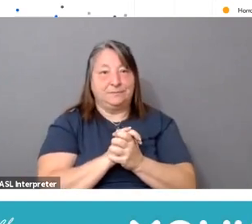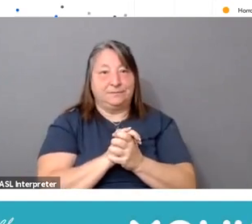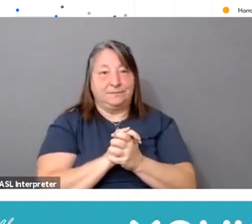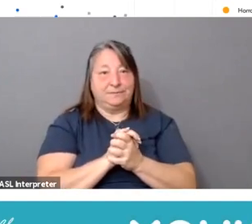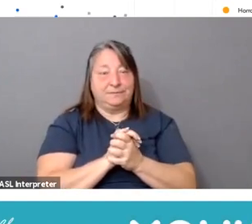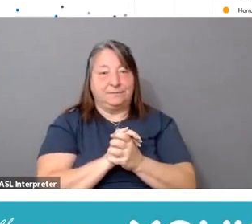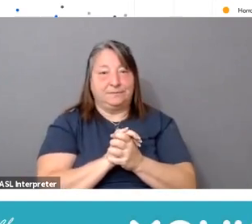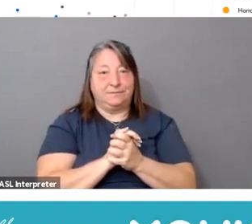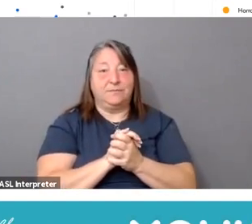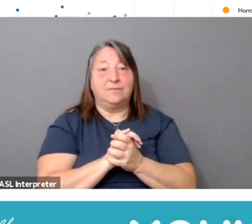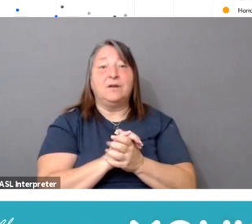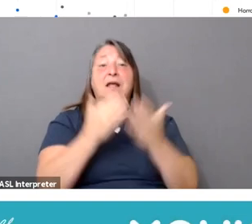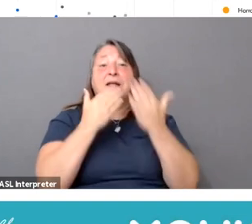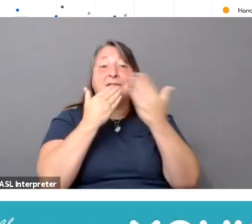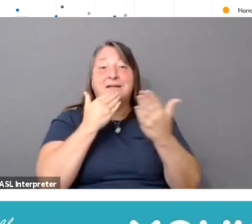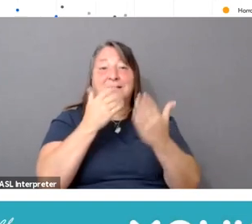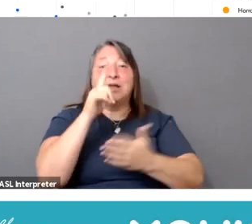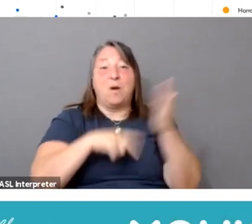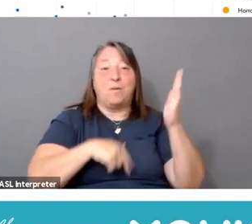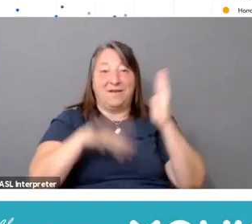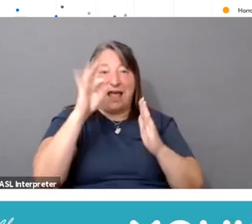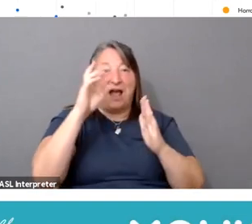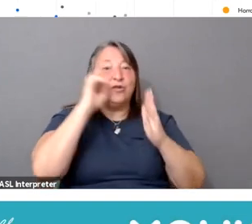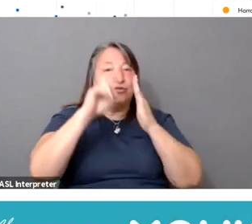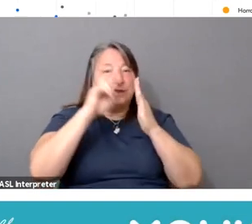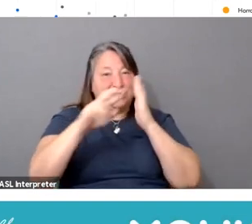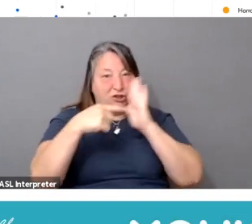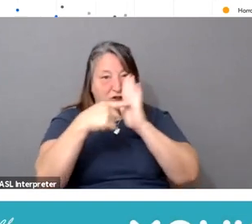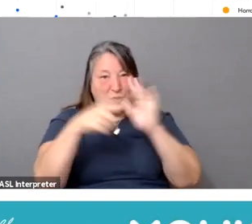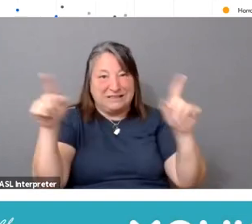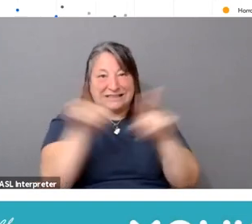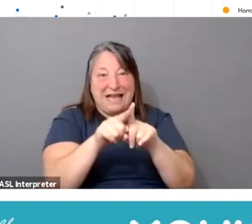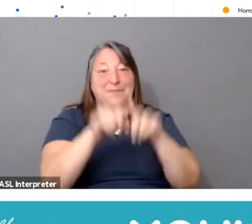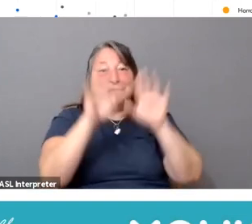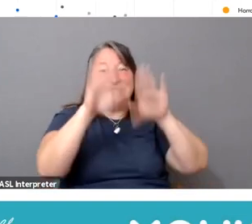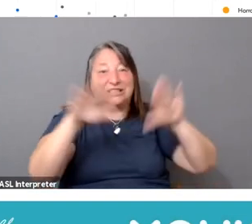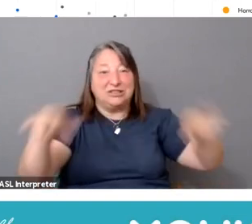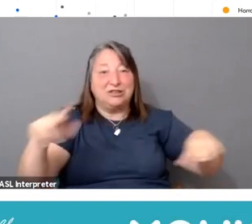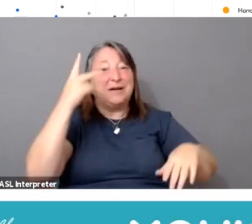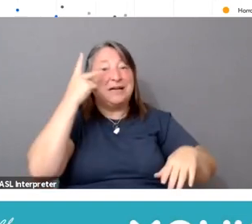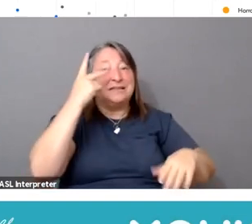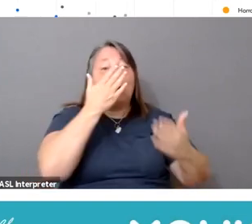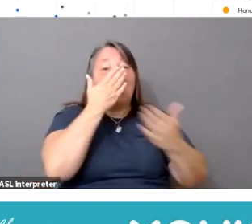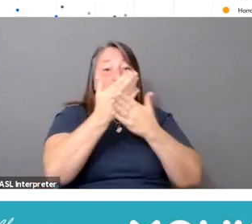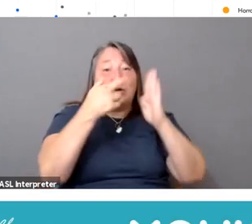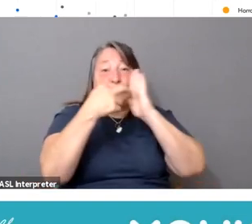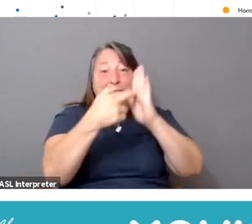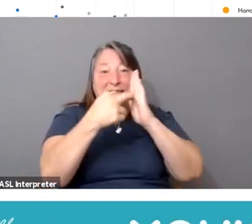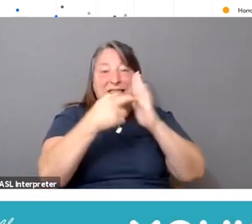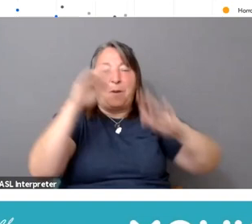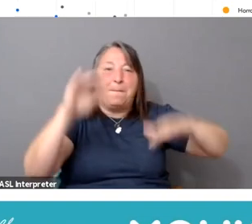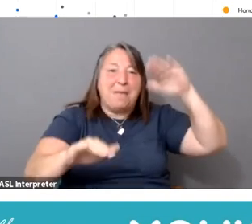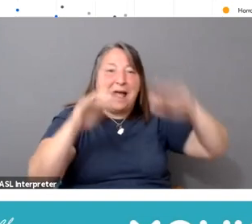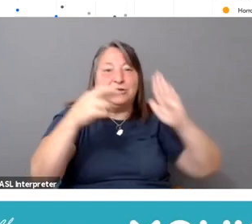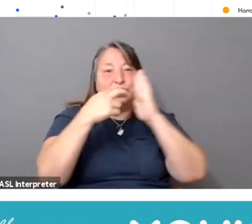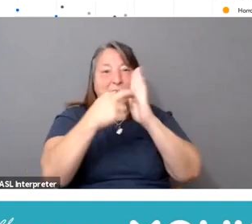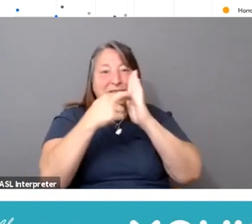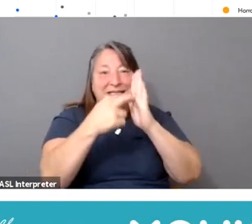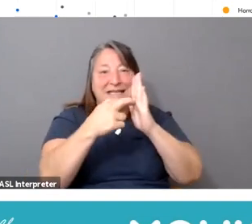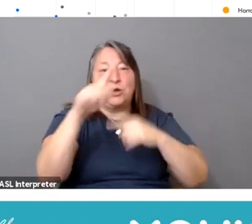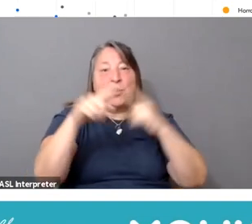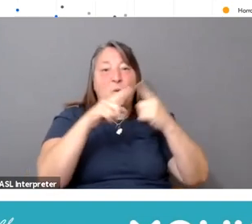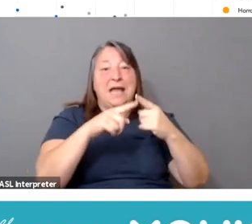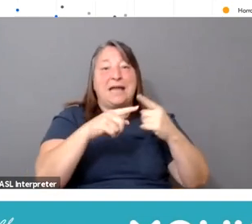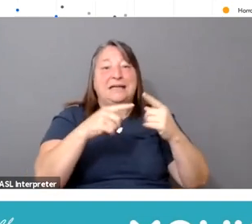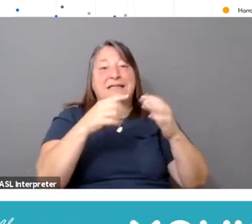our research is confirmed here, that children are seeing really good representations, a balance of representations when it comes to male